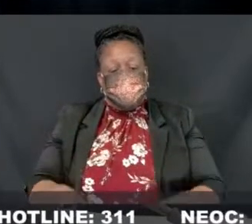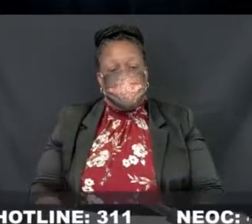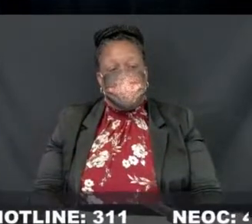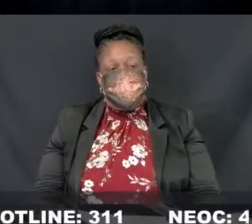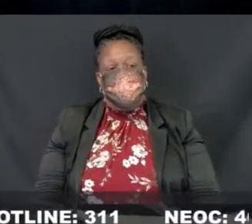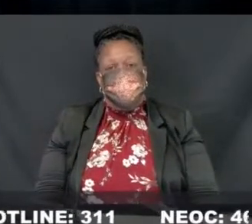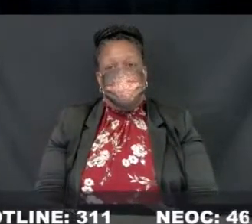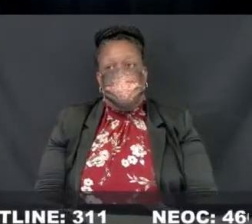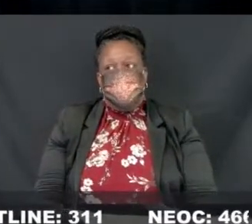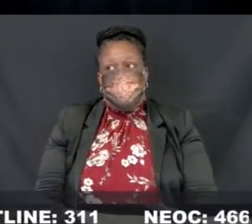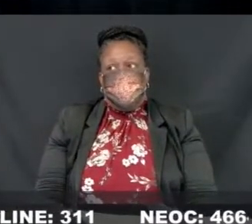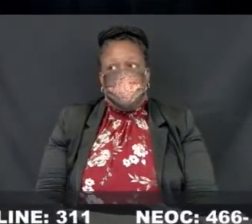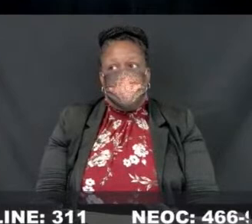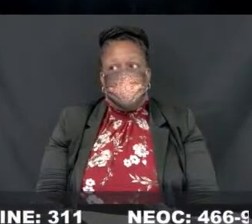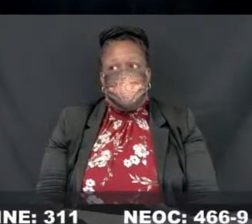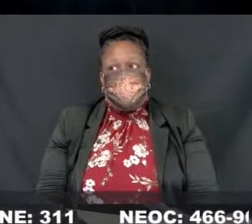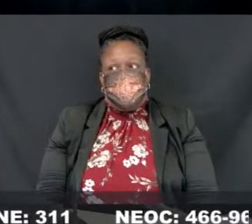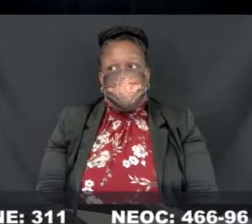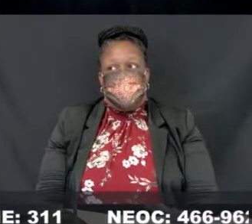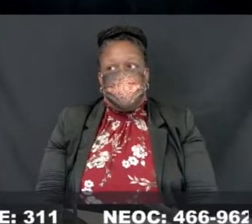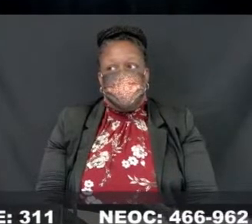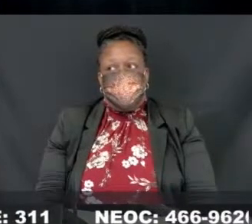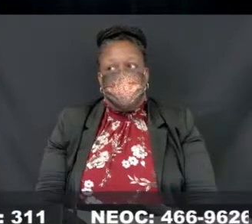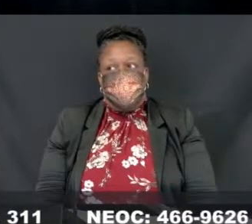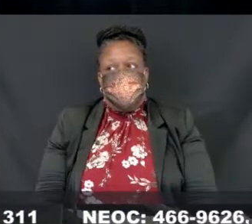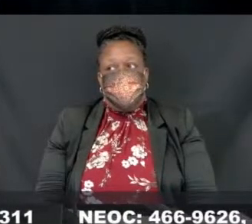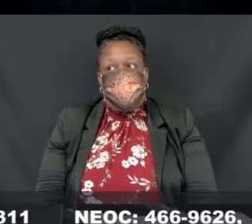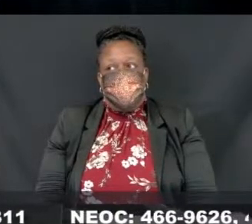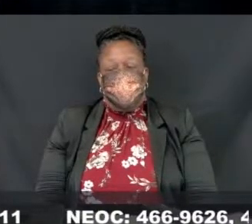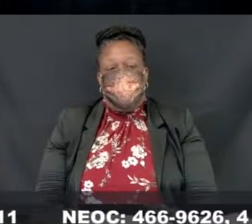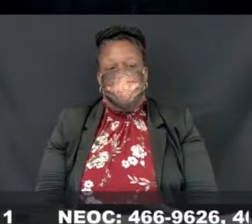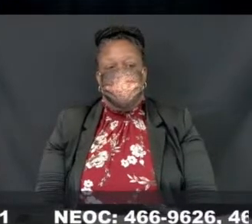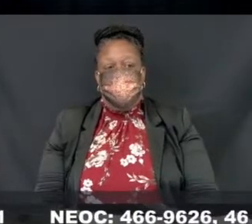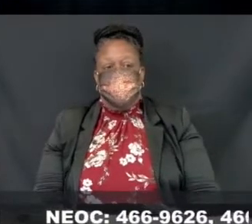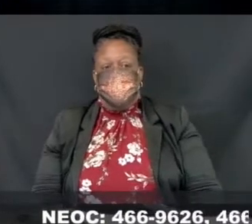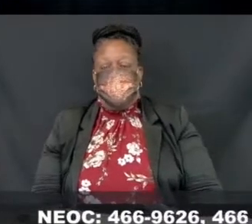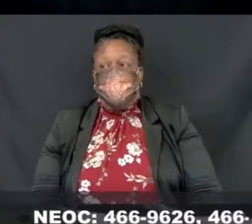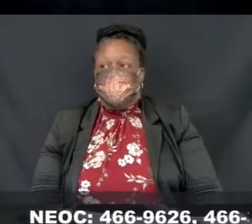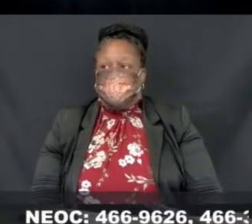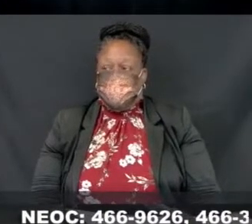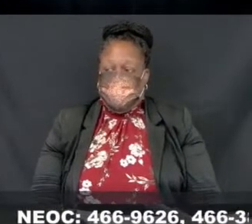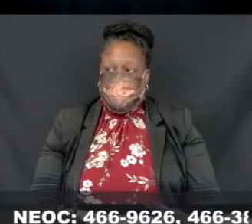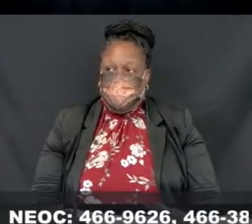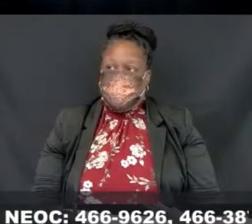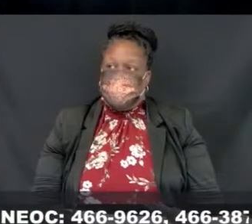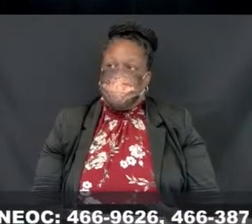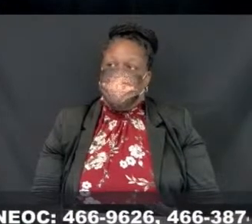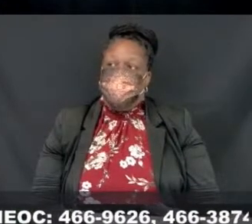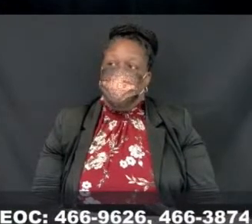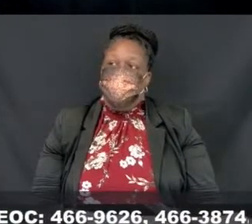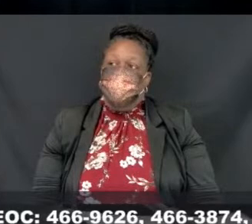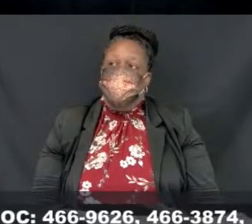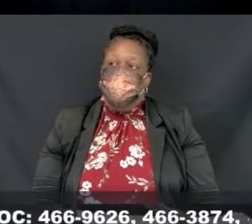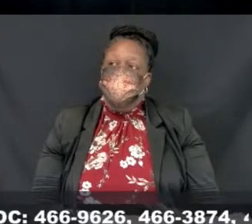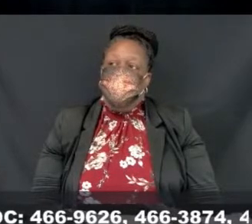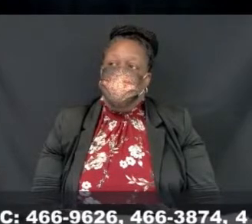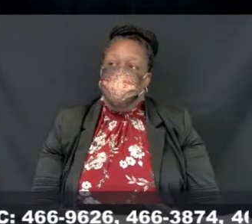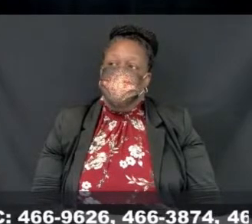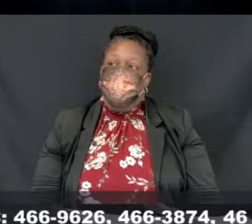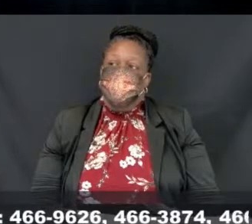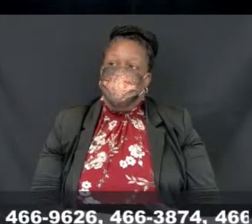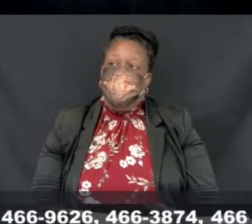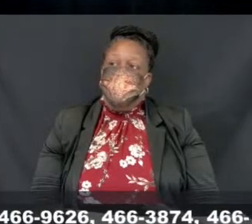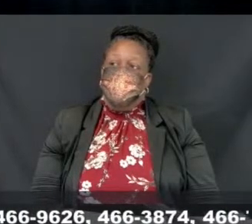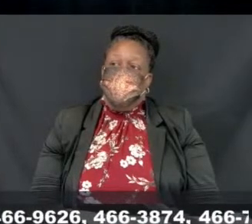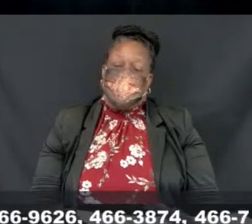the experience of the first female president of the Chamber of Industry and Commerce, Ms. Giselle